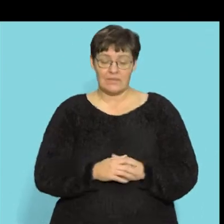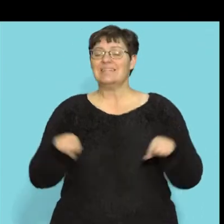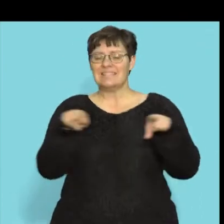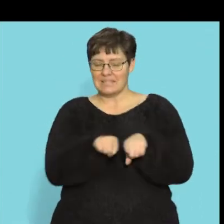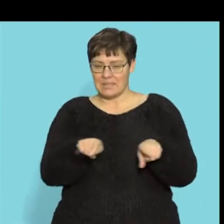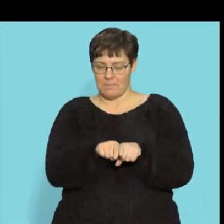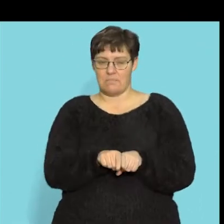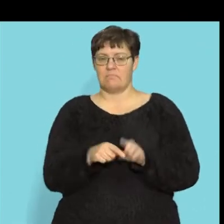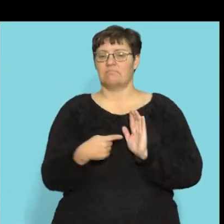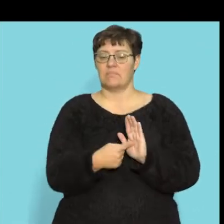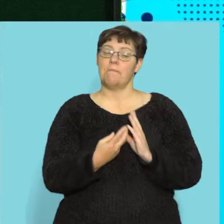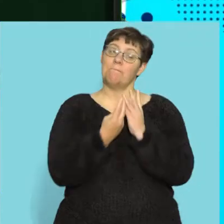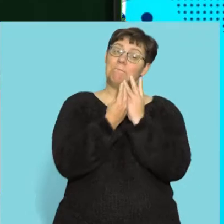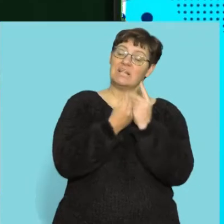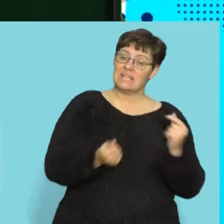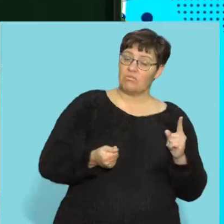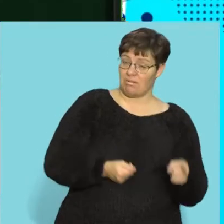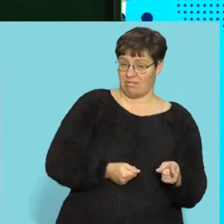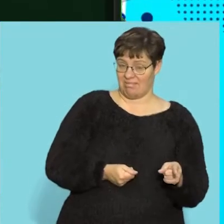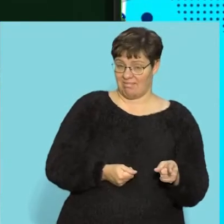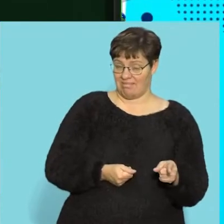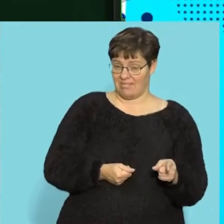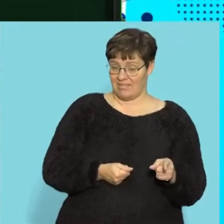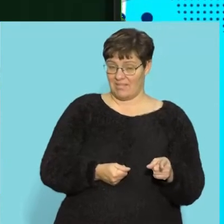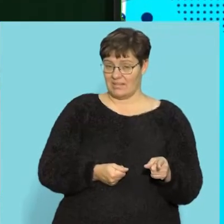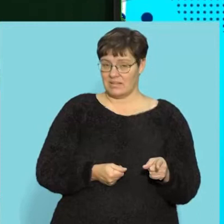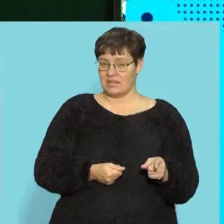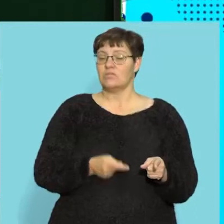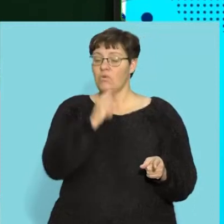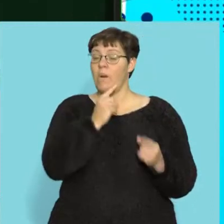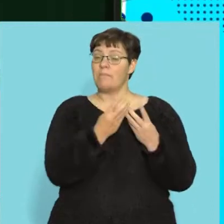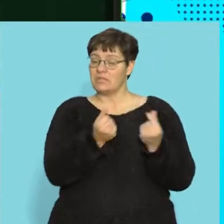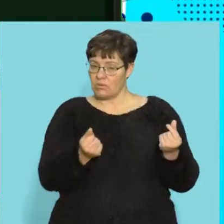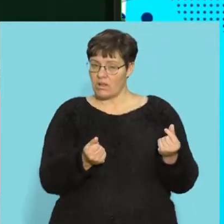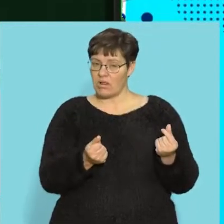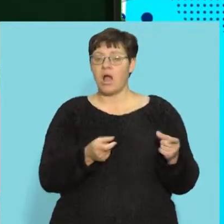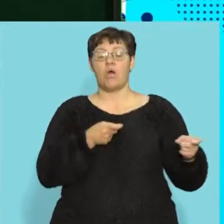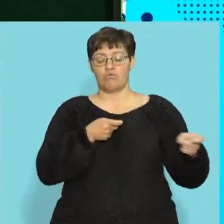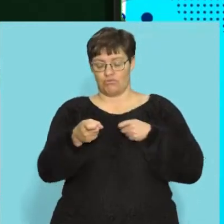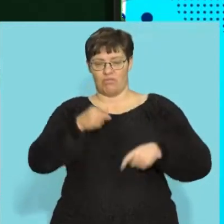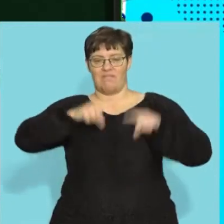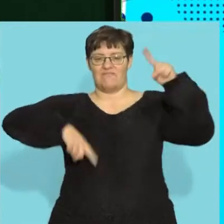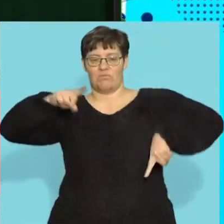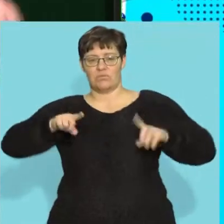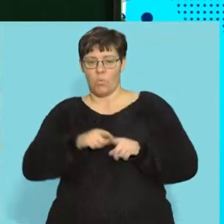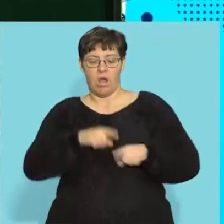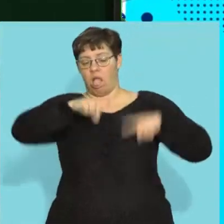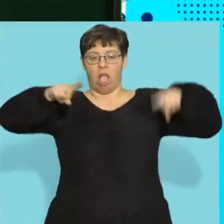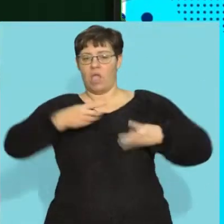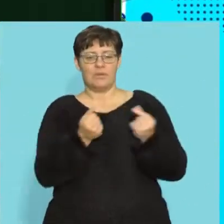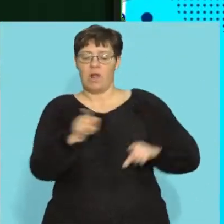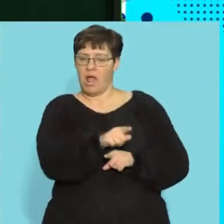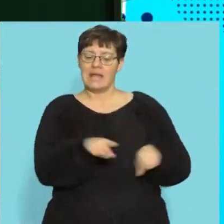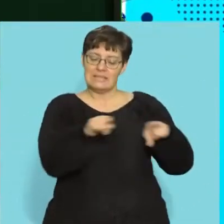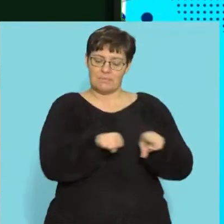same conductor. Now, if we say same material, and then it means the type of material is the control variable.